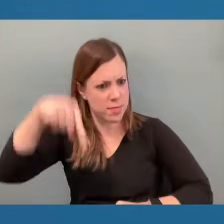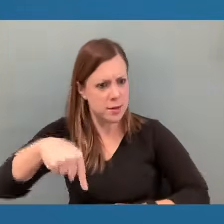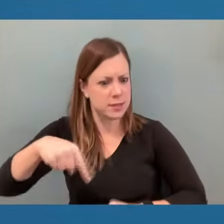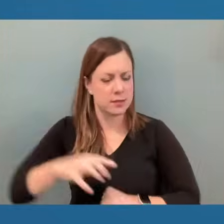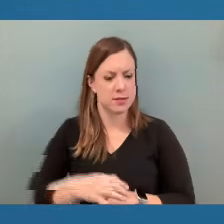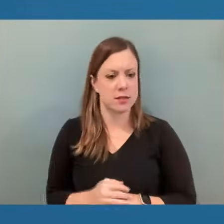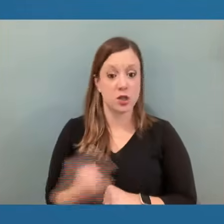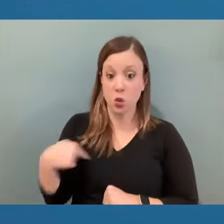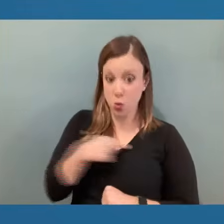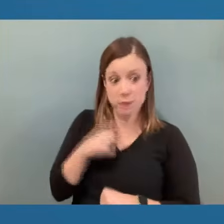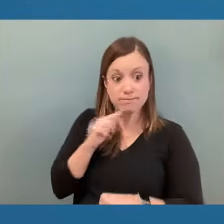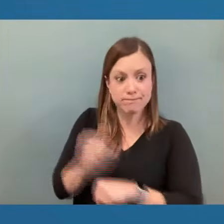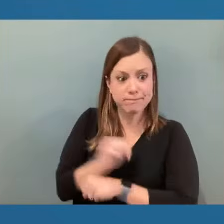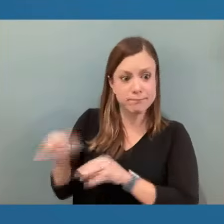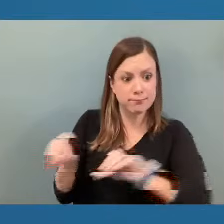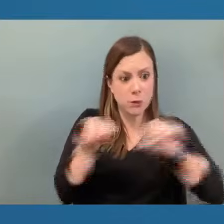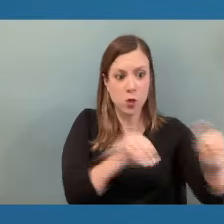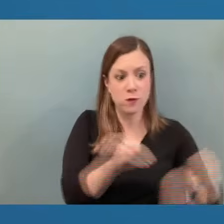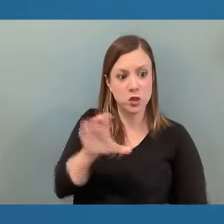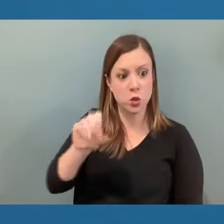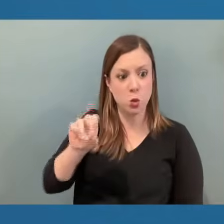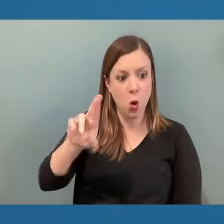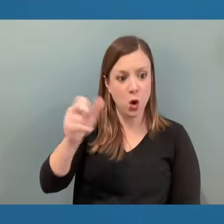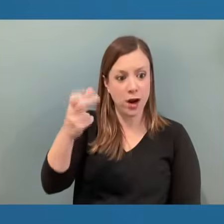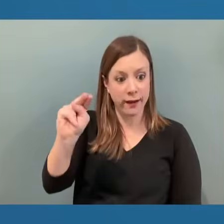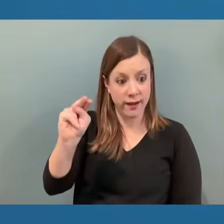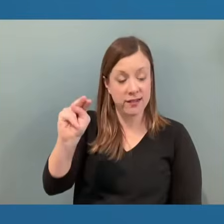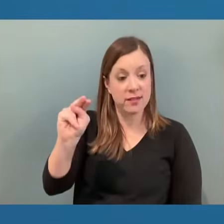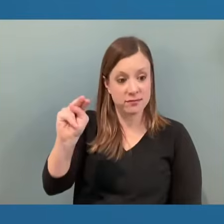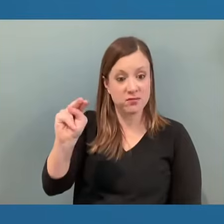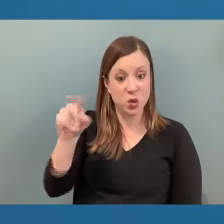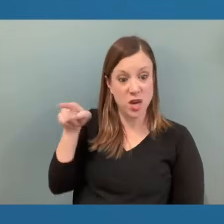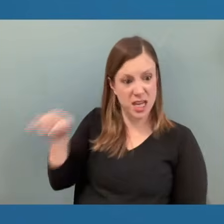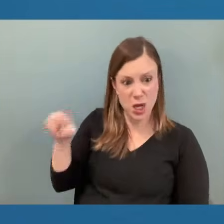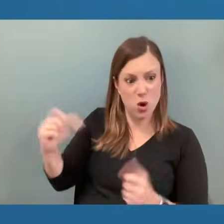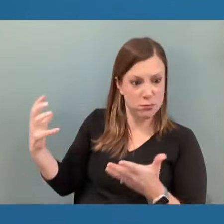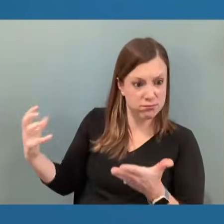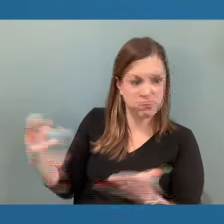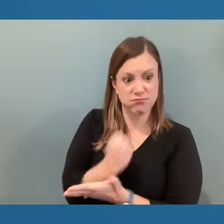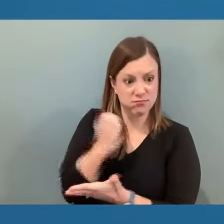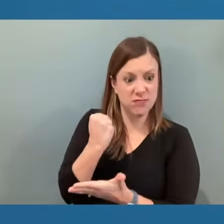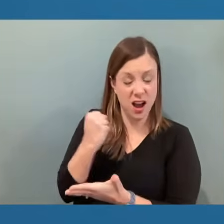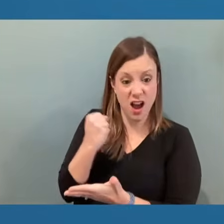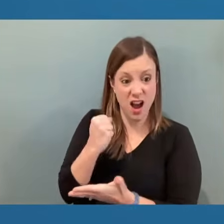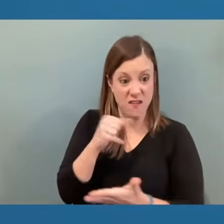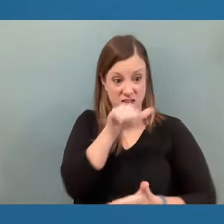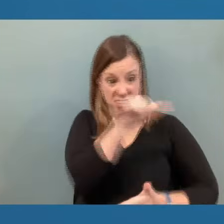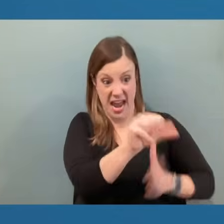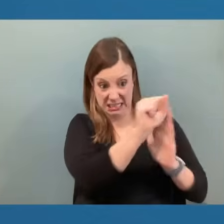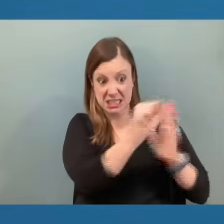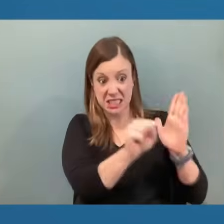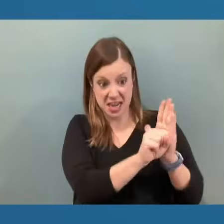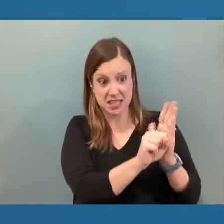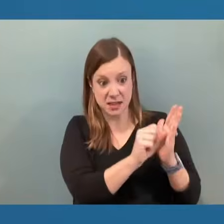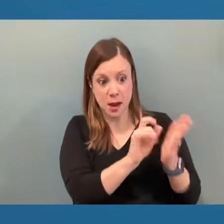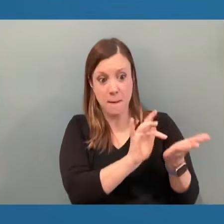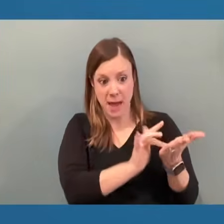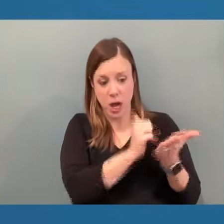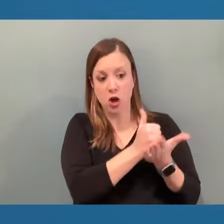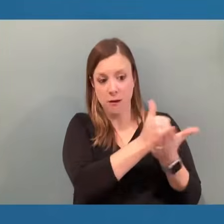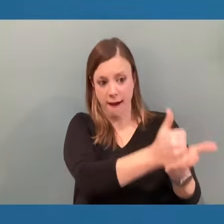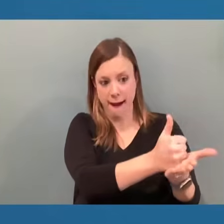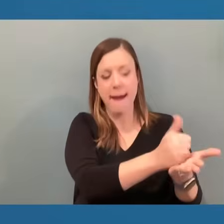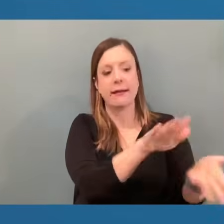so that he could take advantage of that state's medical aid in dying because it wasn't offered in New York State.